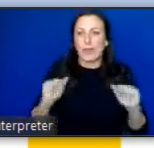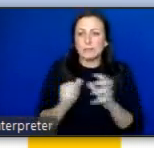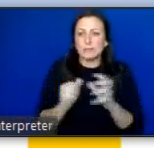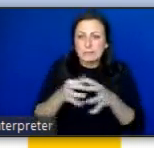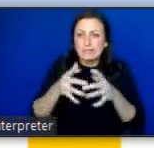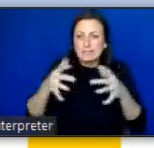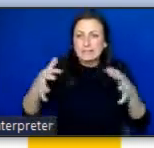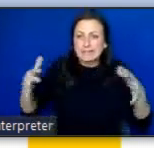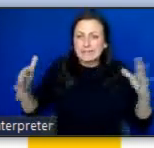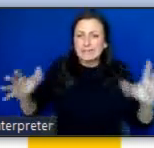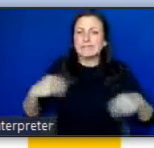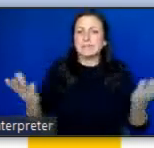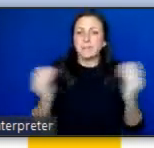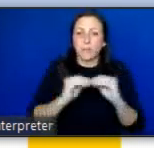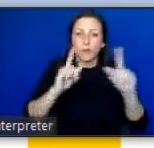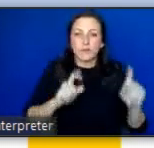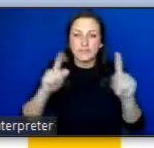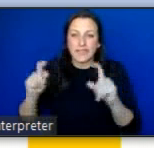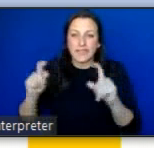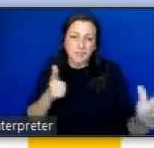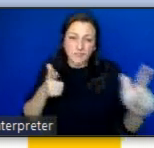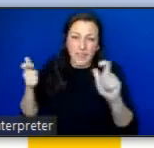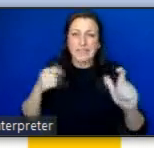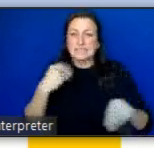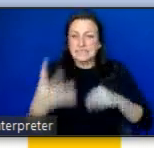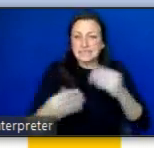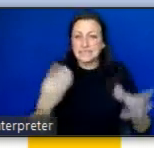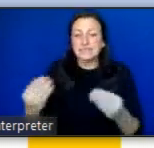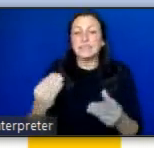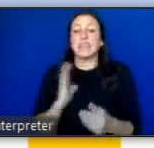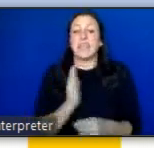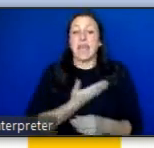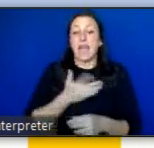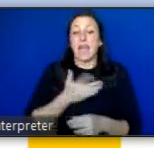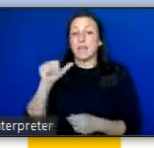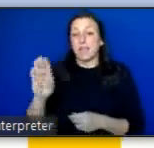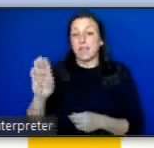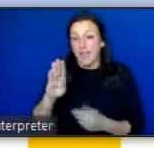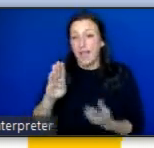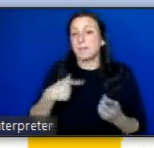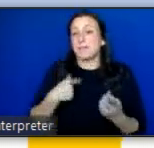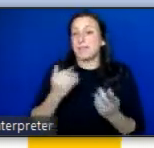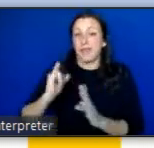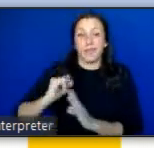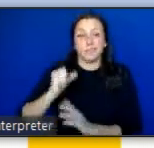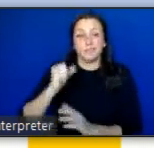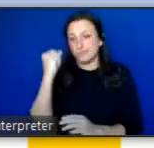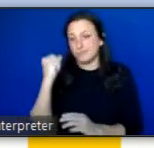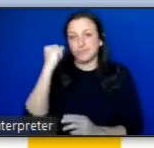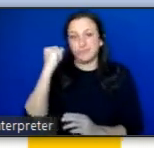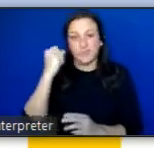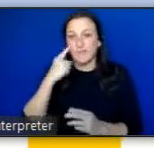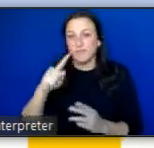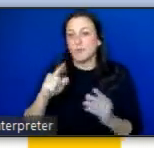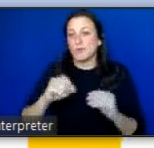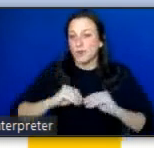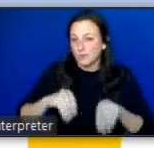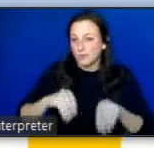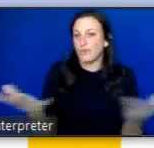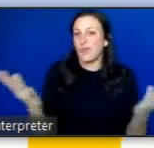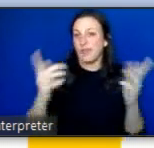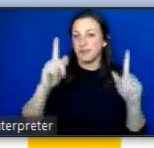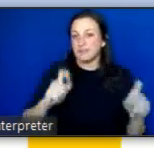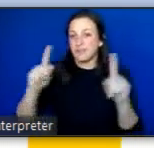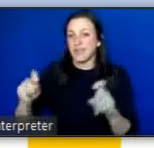possible. Our state public health lab has been the cornerstone of the testing response across the state. The team there has